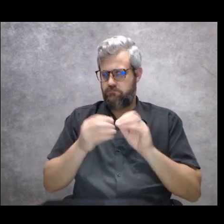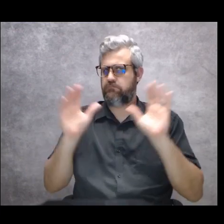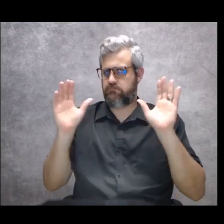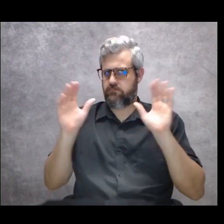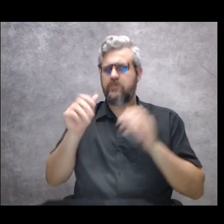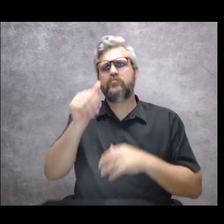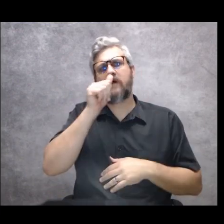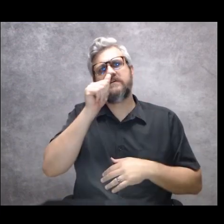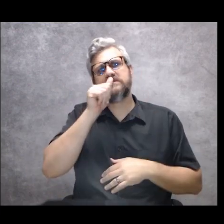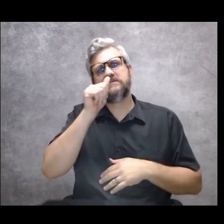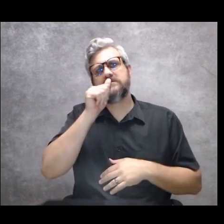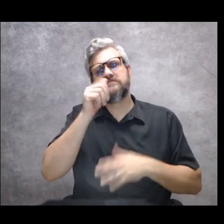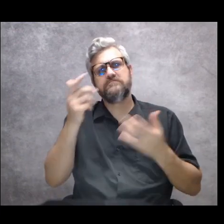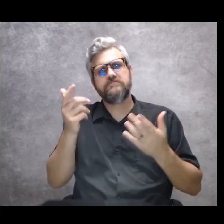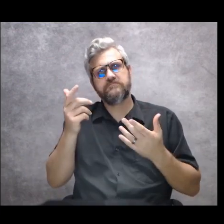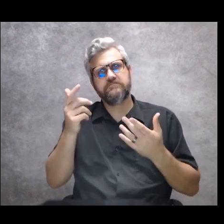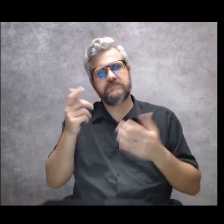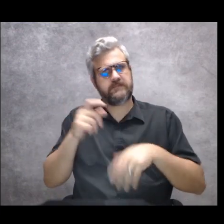and for